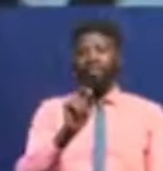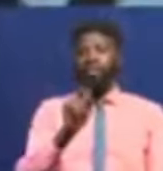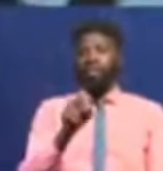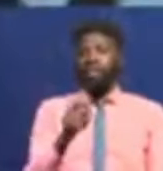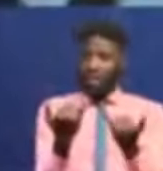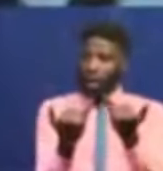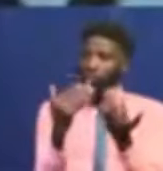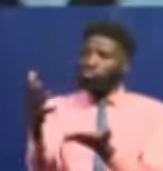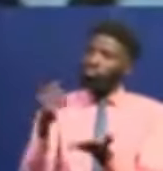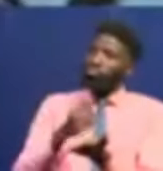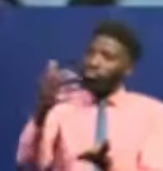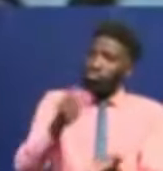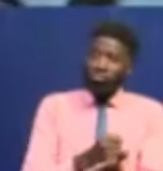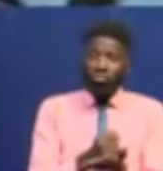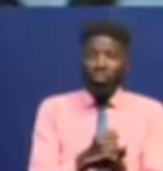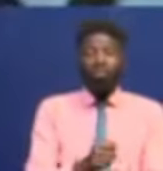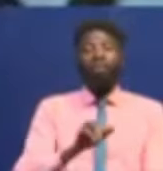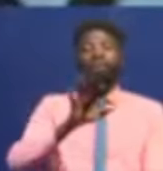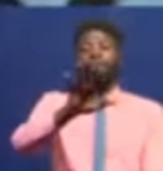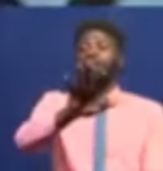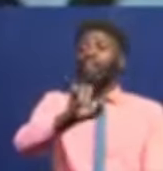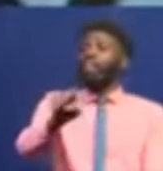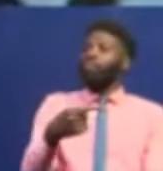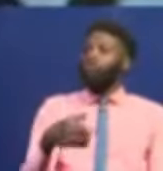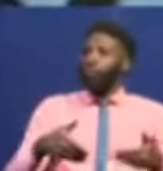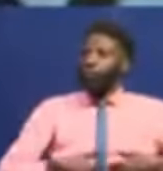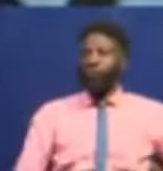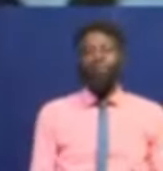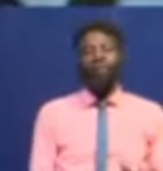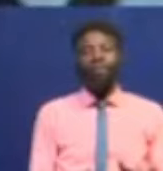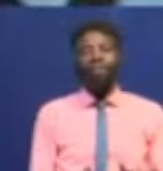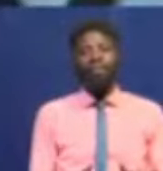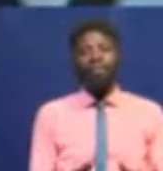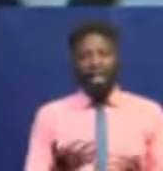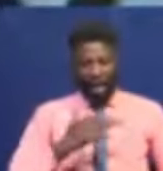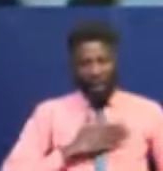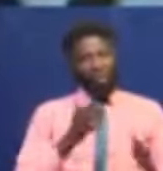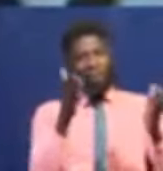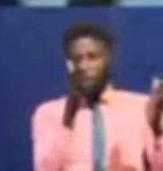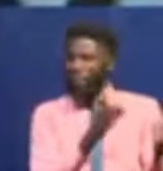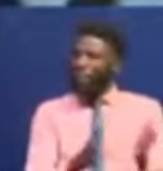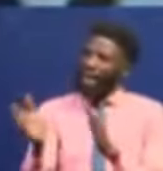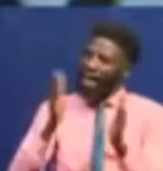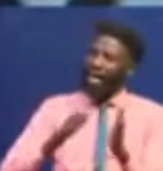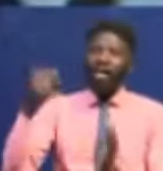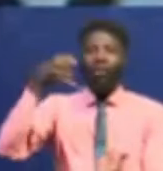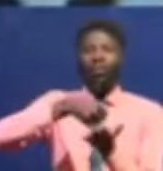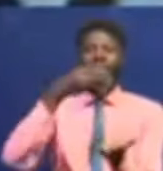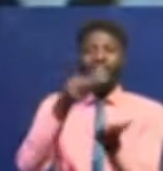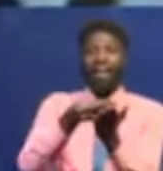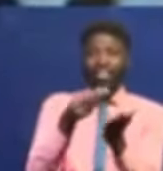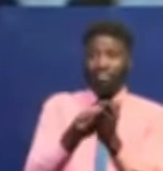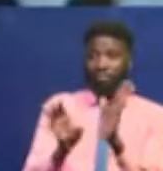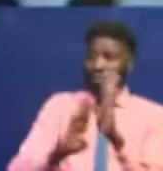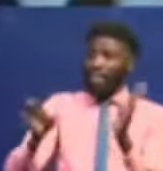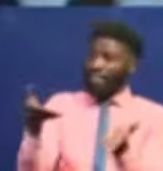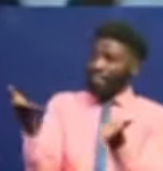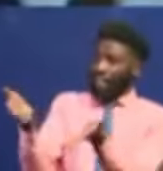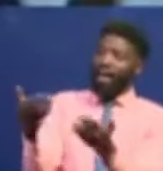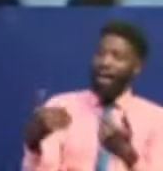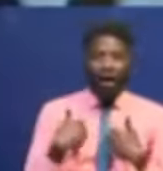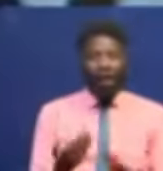is actually hiring already 5,000 young people. Our whole plan, including what was in the finance bill,